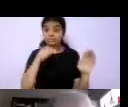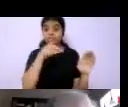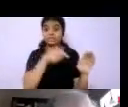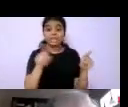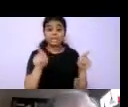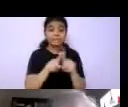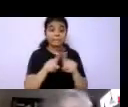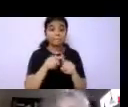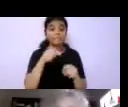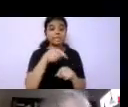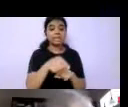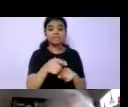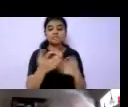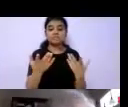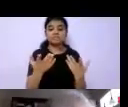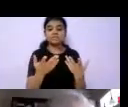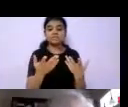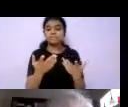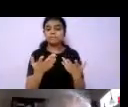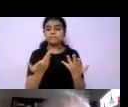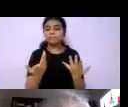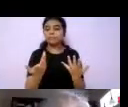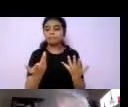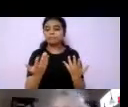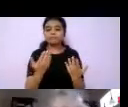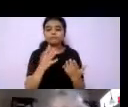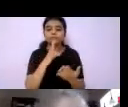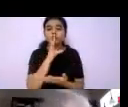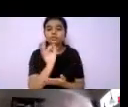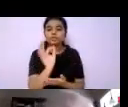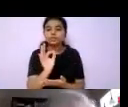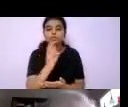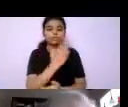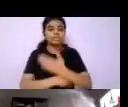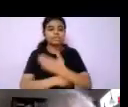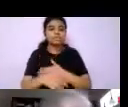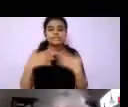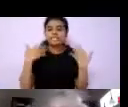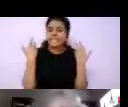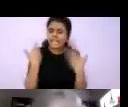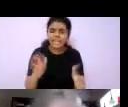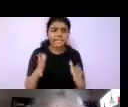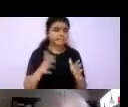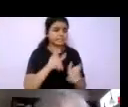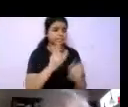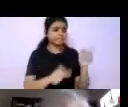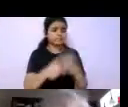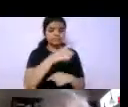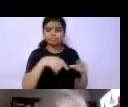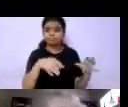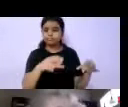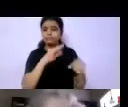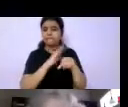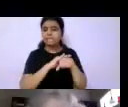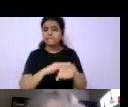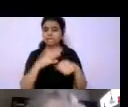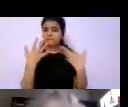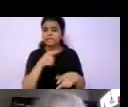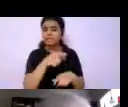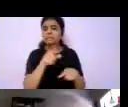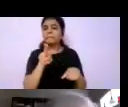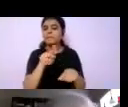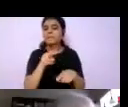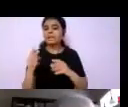the fact that disability is experienced as a particular kind of social